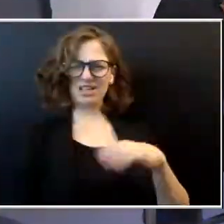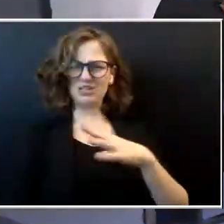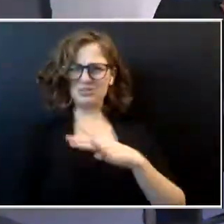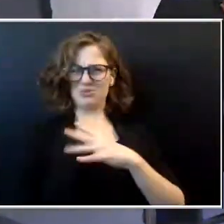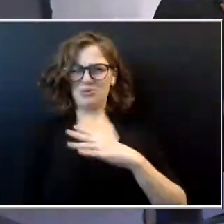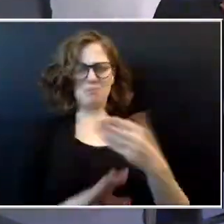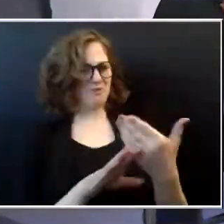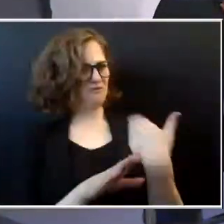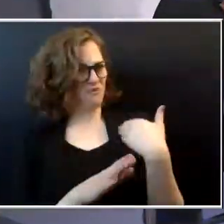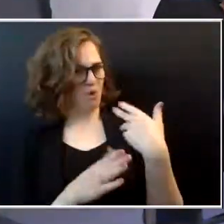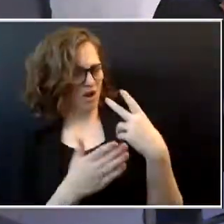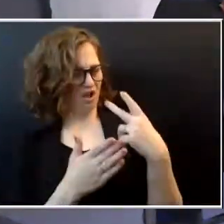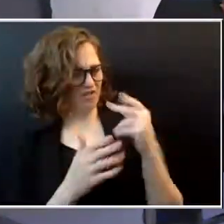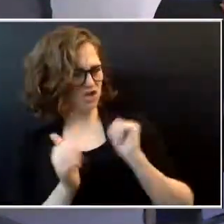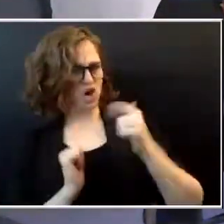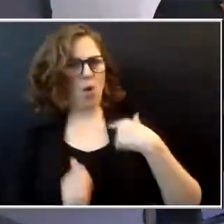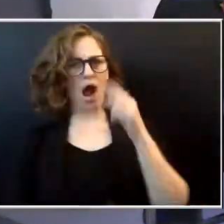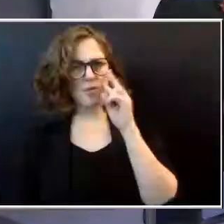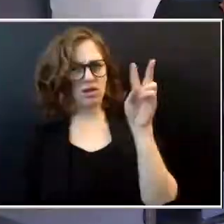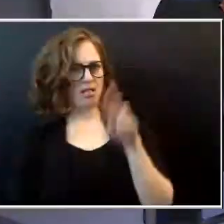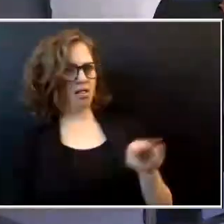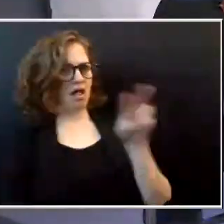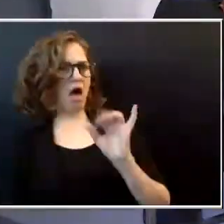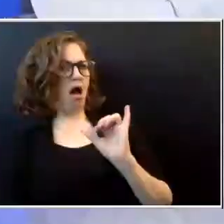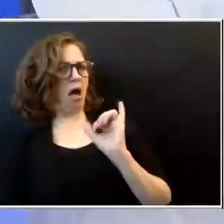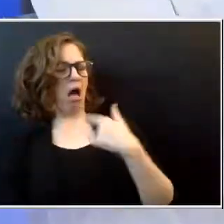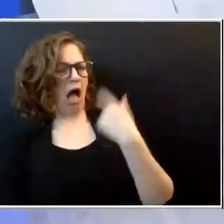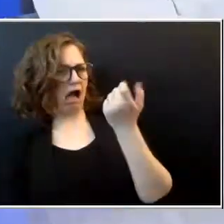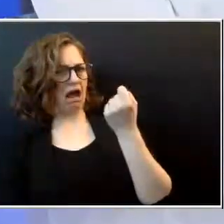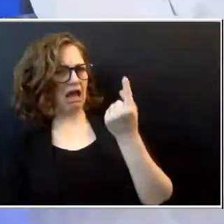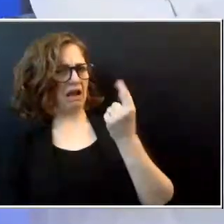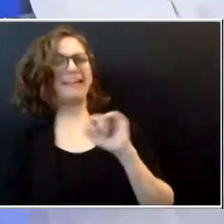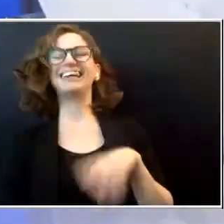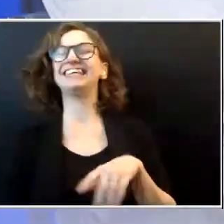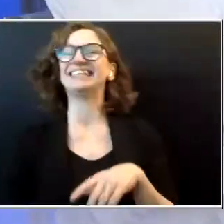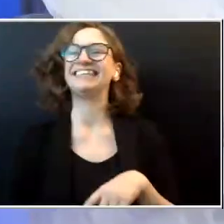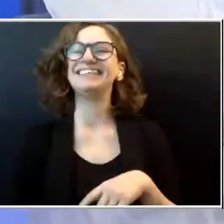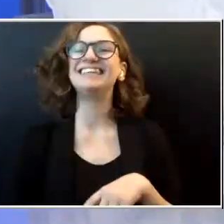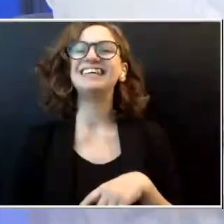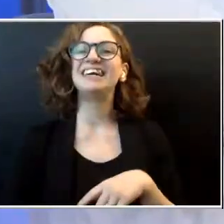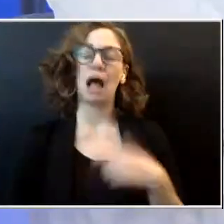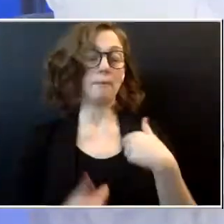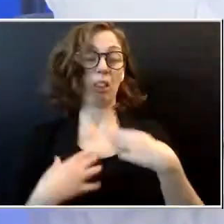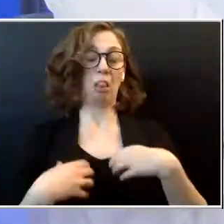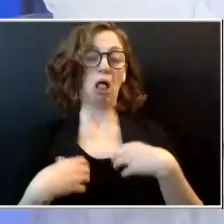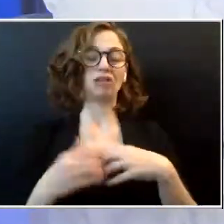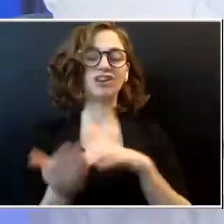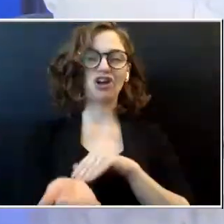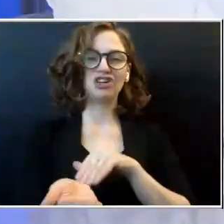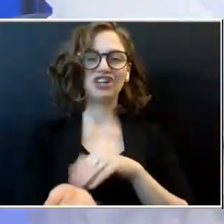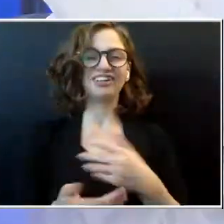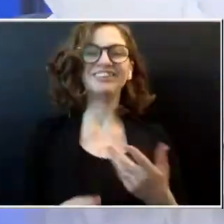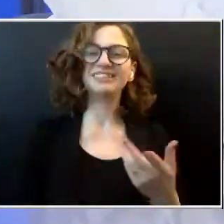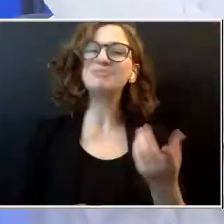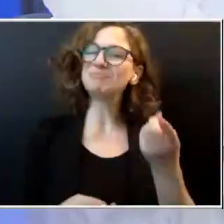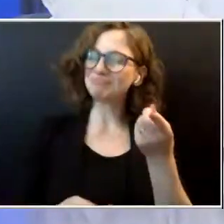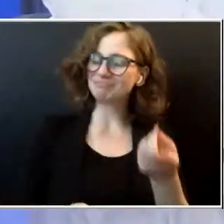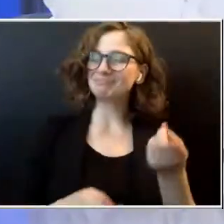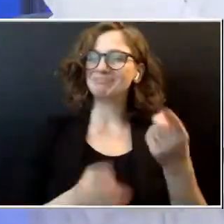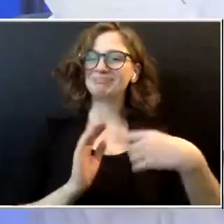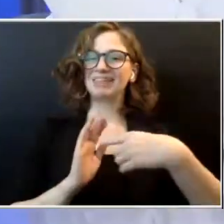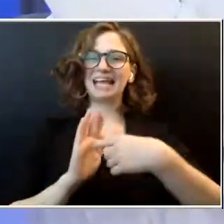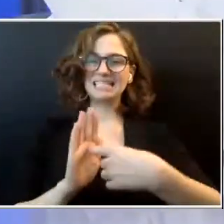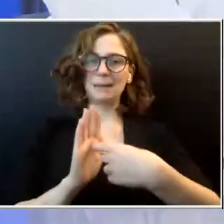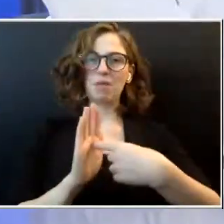I get this. I'm just a lung doctor. That's awesome. Yeah, no. So you have an example here of a pediatric